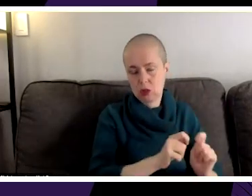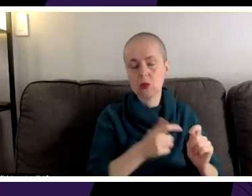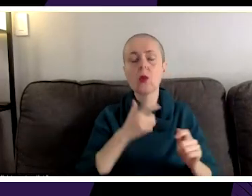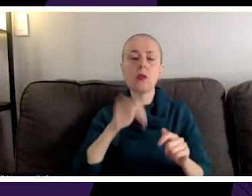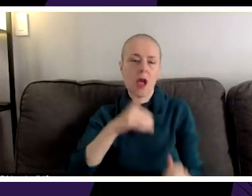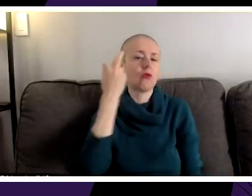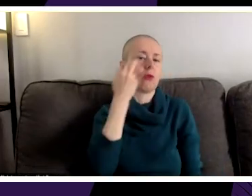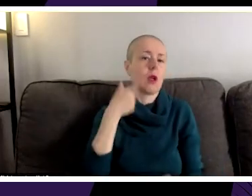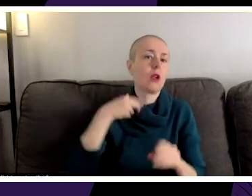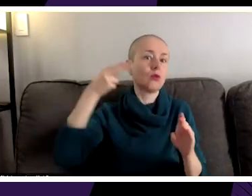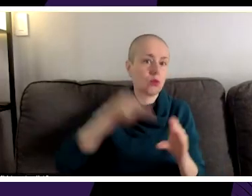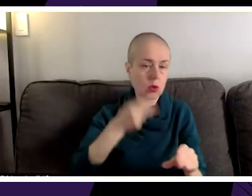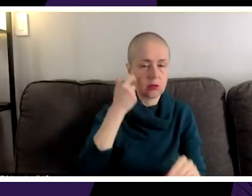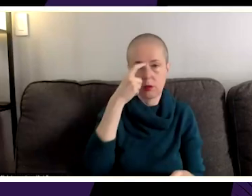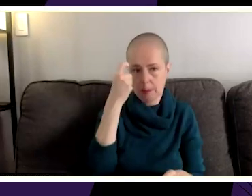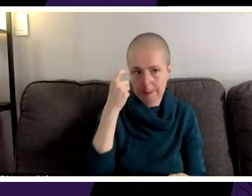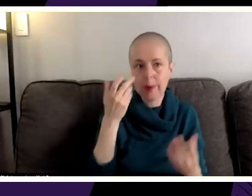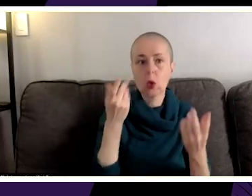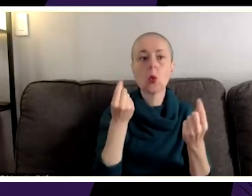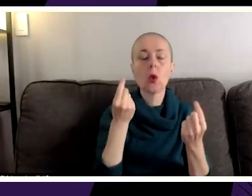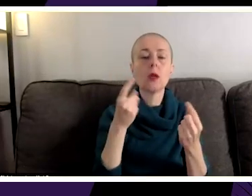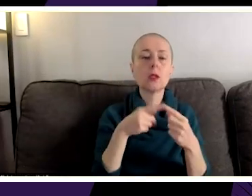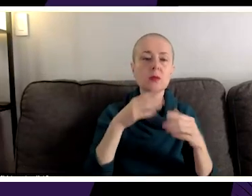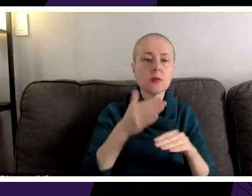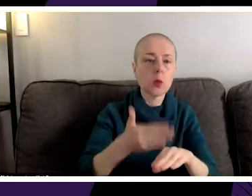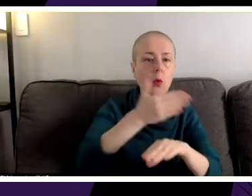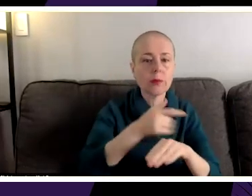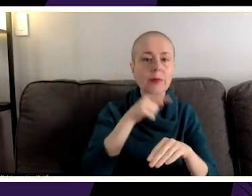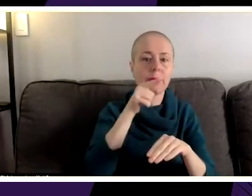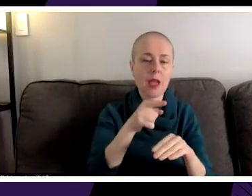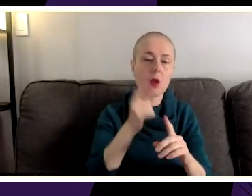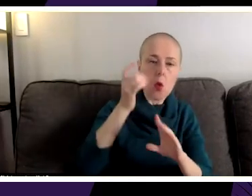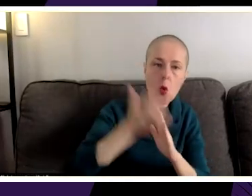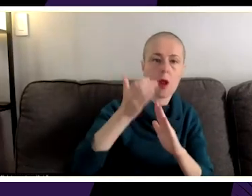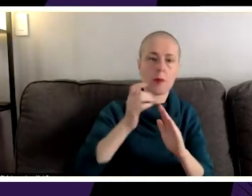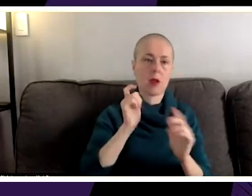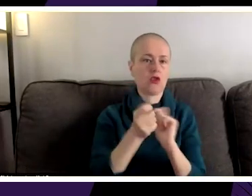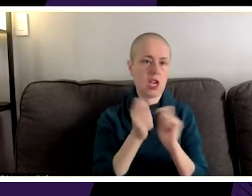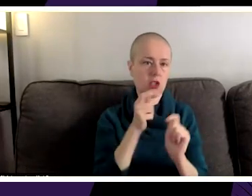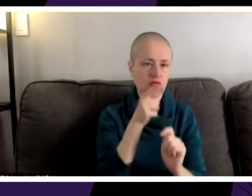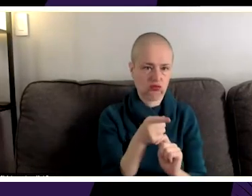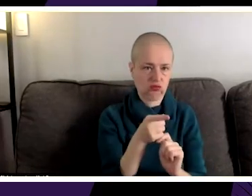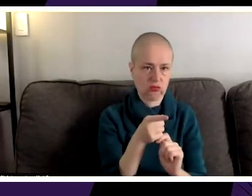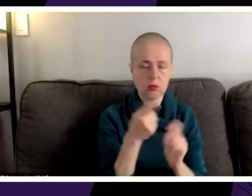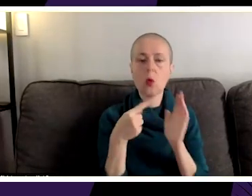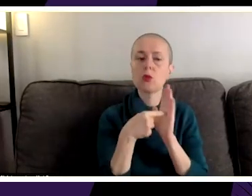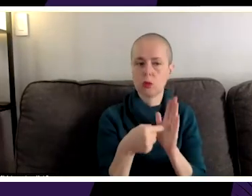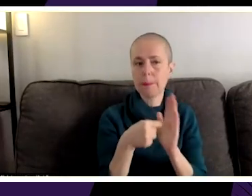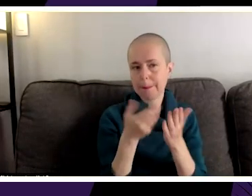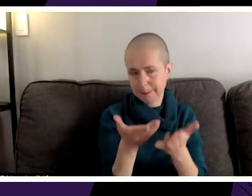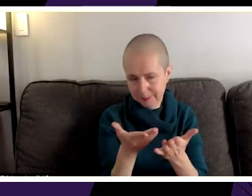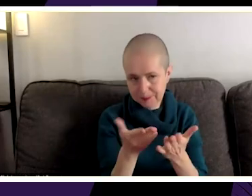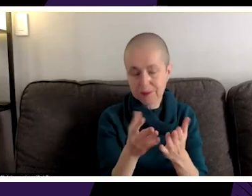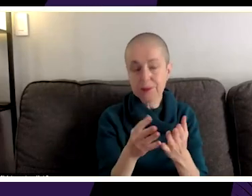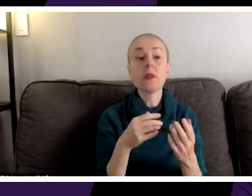in making this GitHub action that does these things automatically. So for example, I'll show you this thing. So